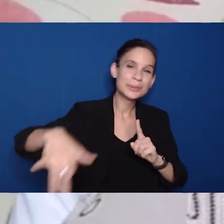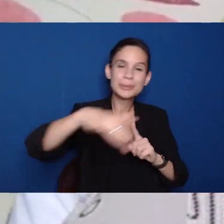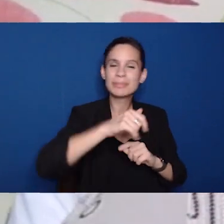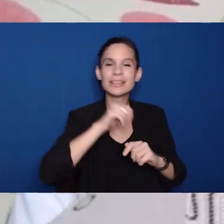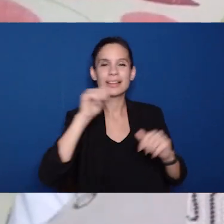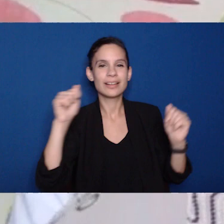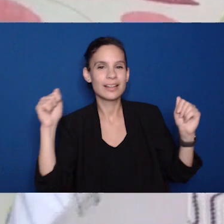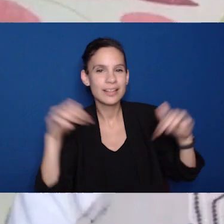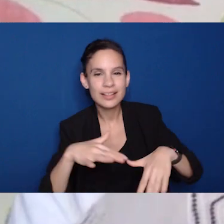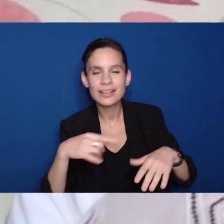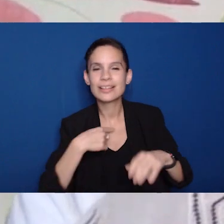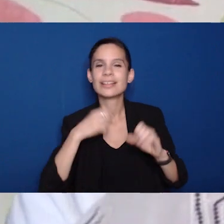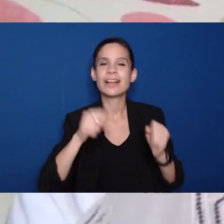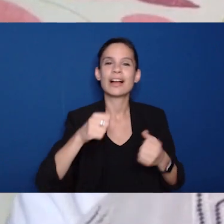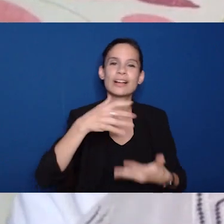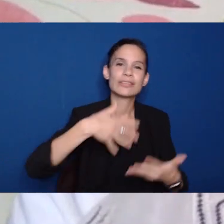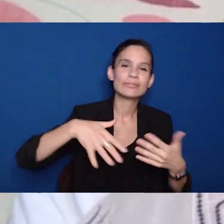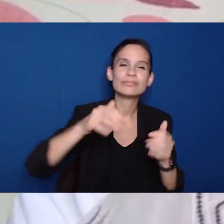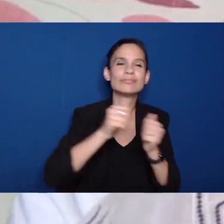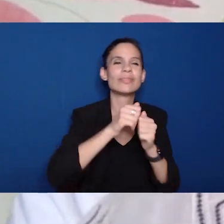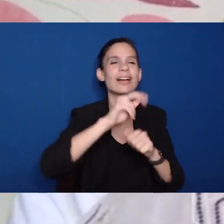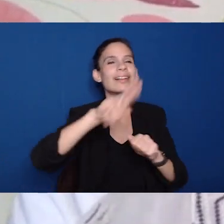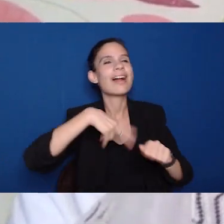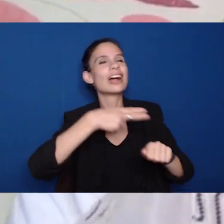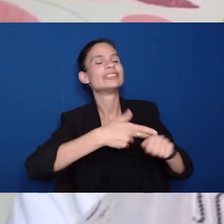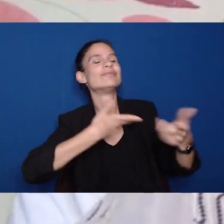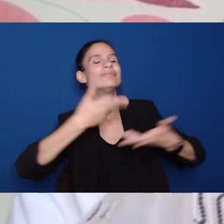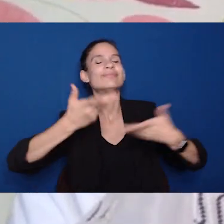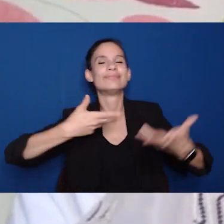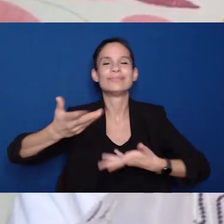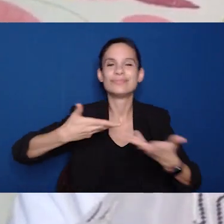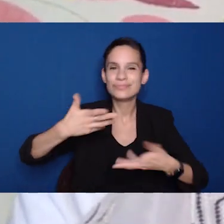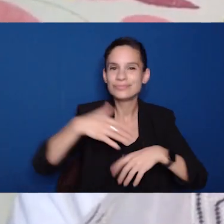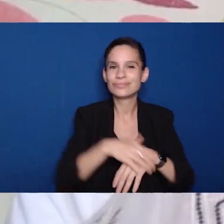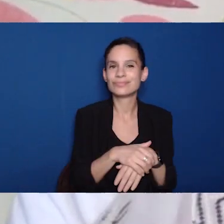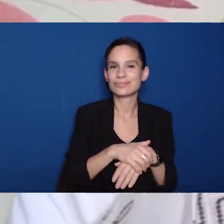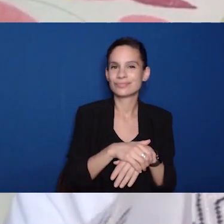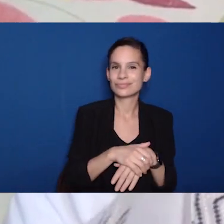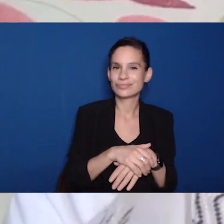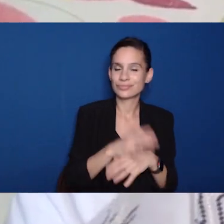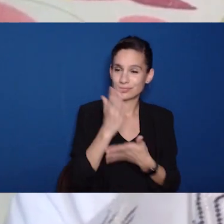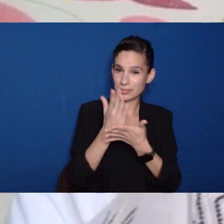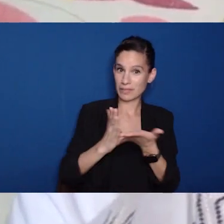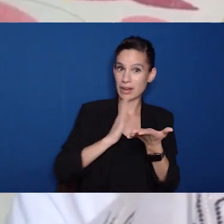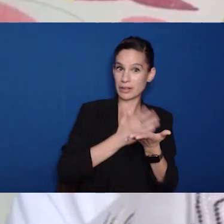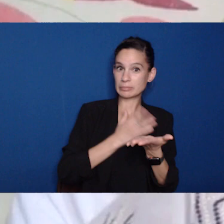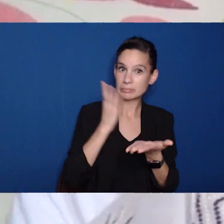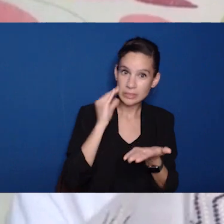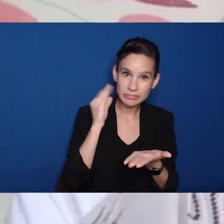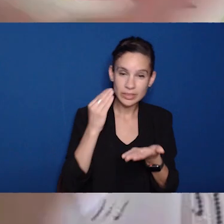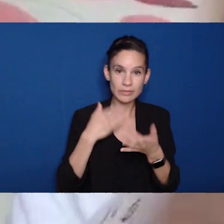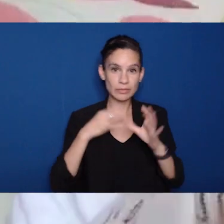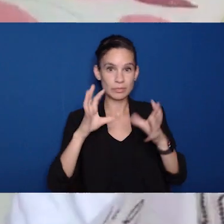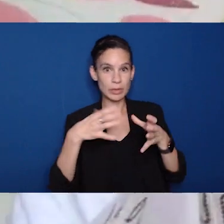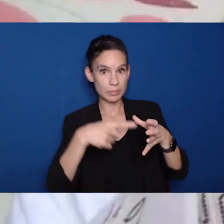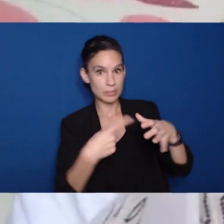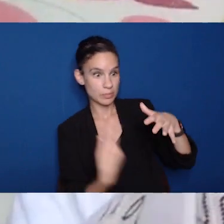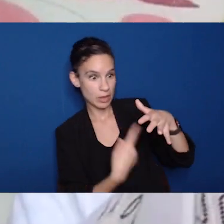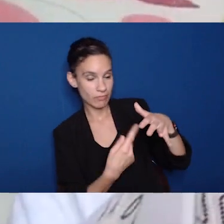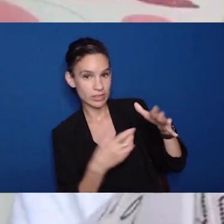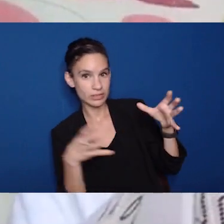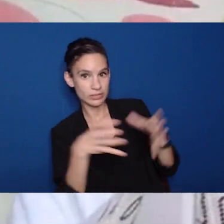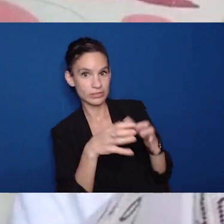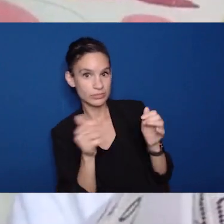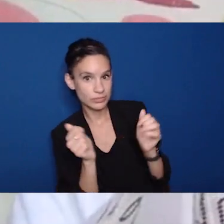space to sort of interact with nature. So that is part of our experience. We have a group of us who